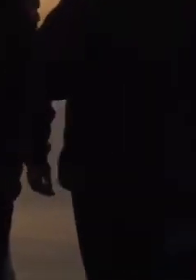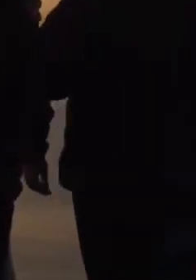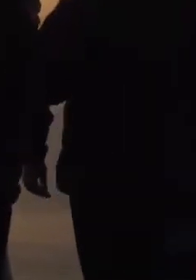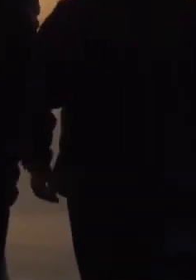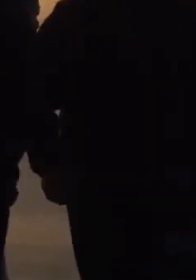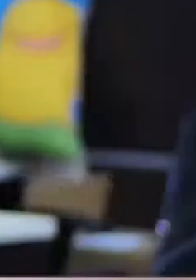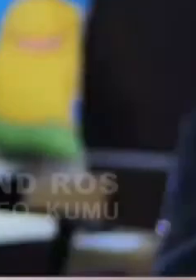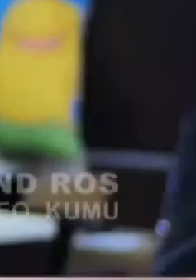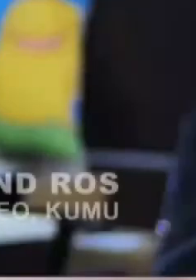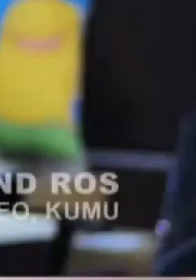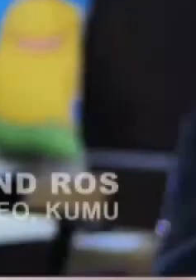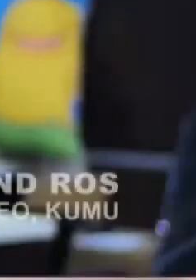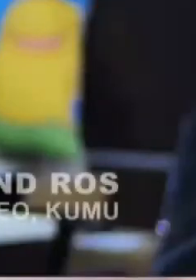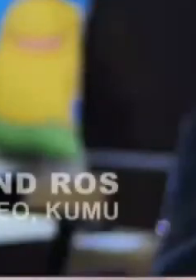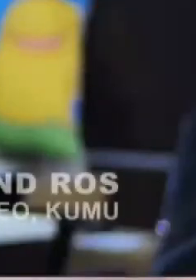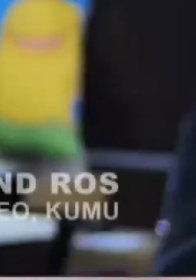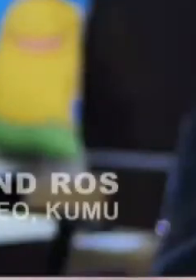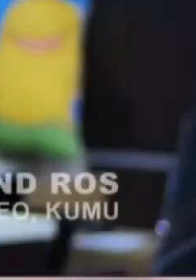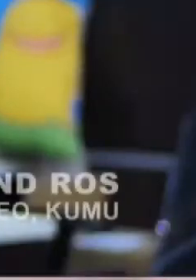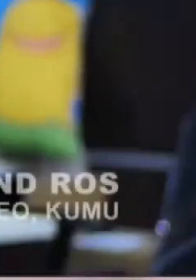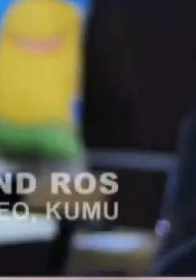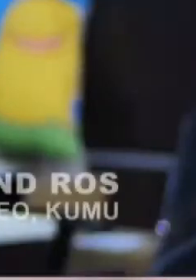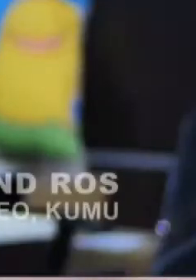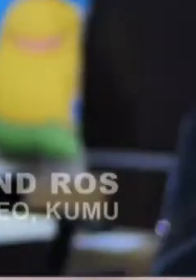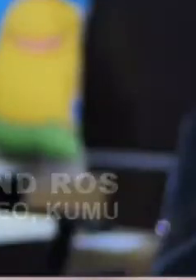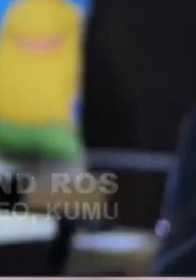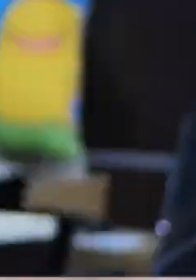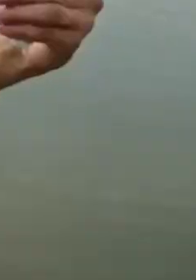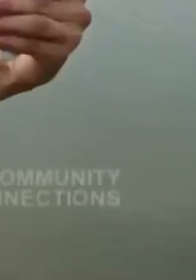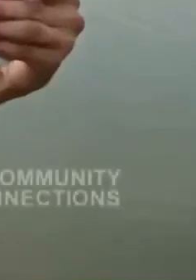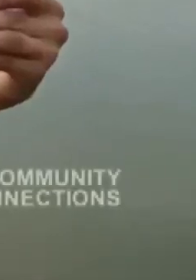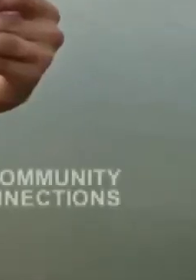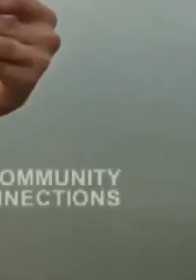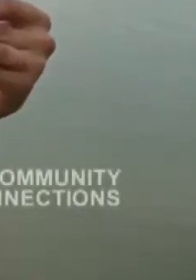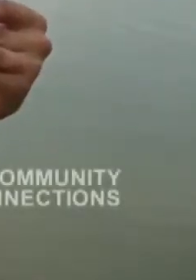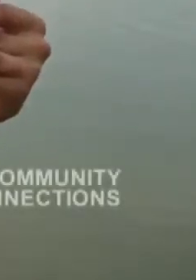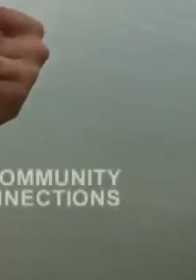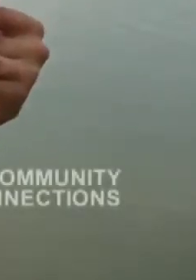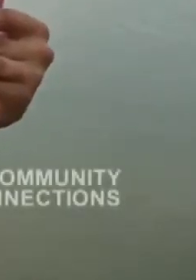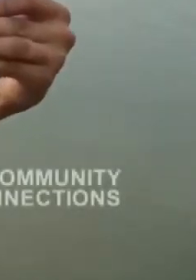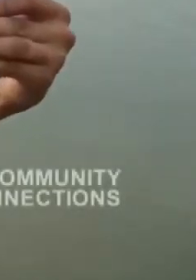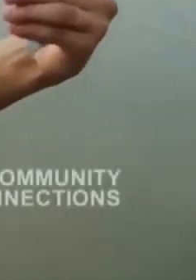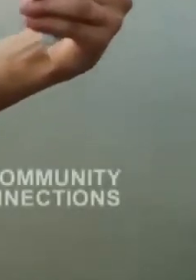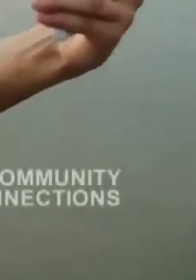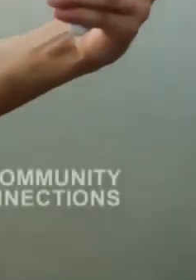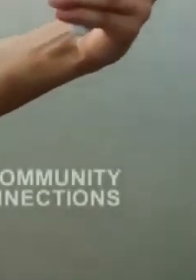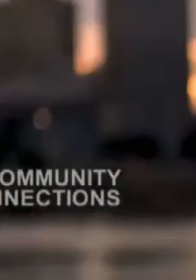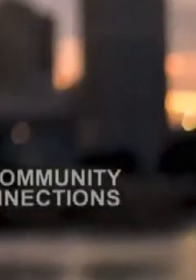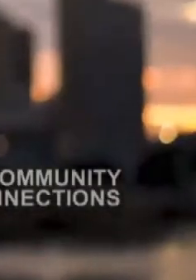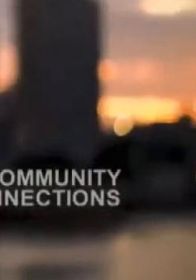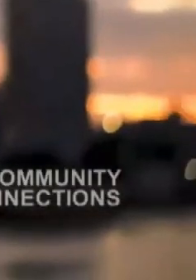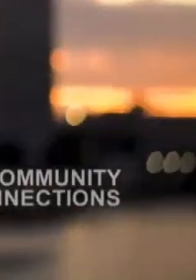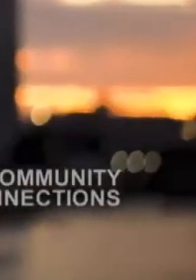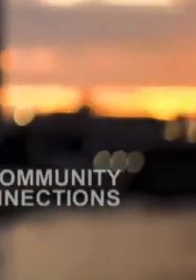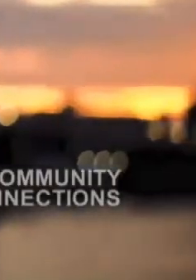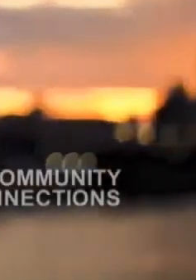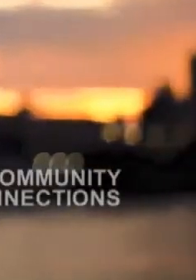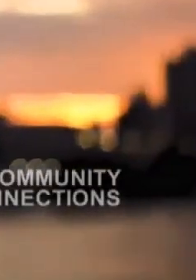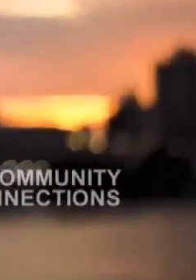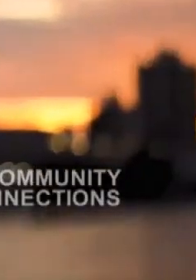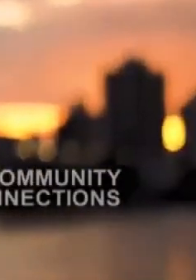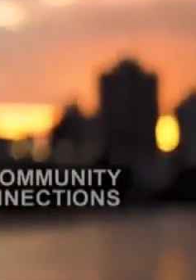Authentic community, by focusing on that particular core value, a lot of these Gen Zs and millennials can